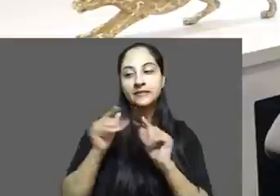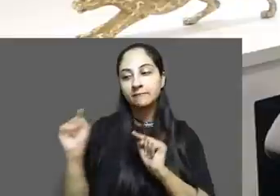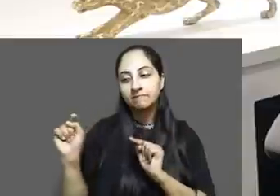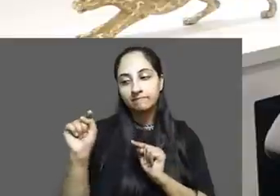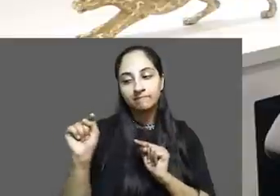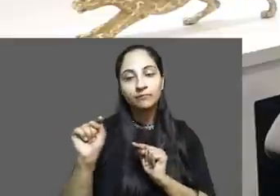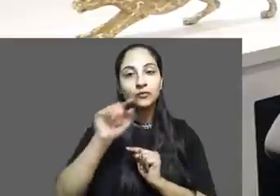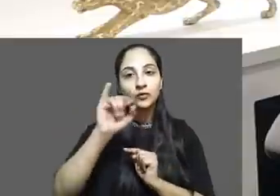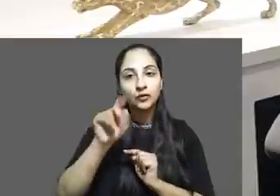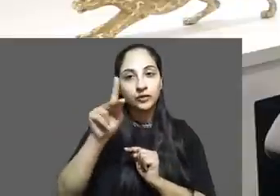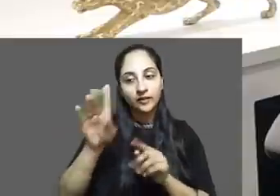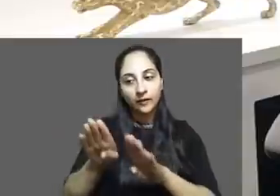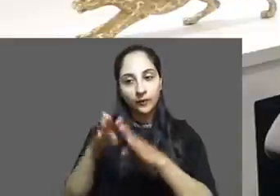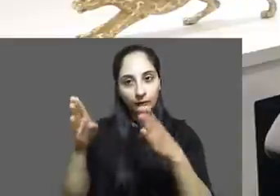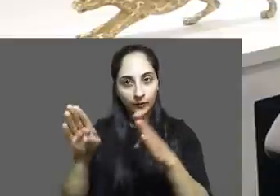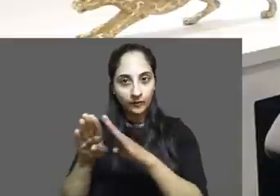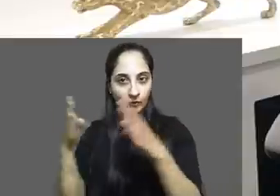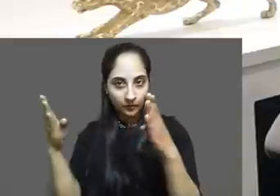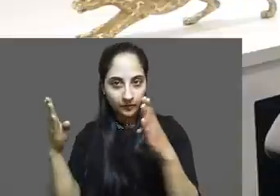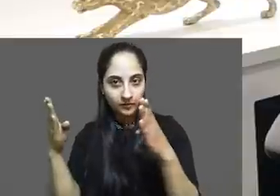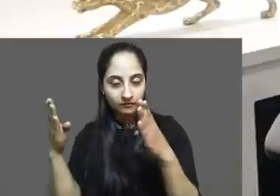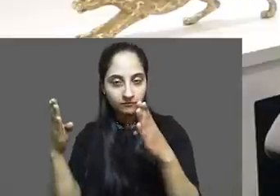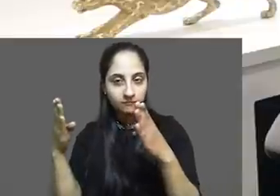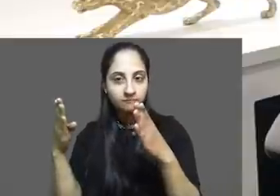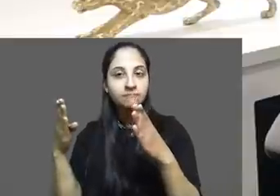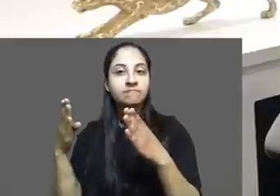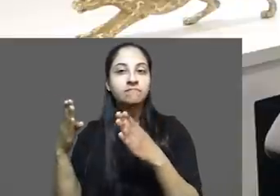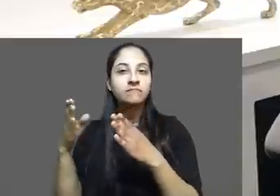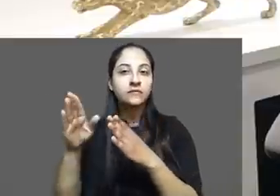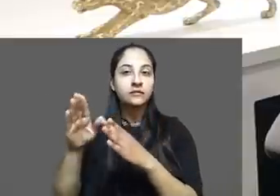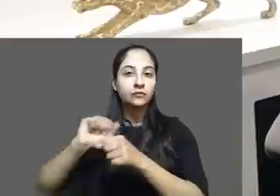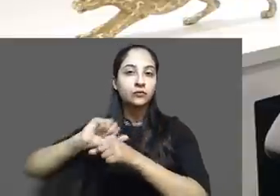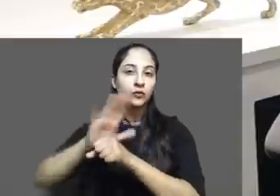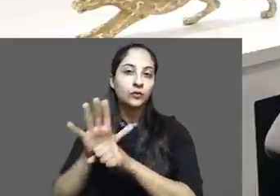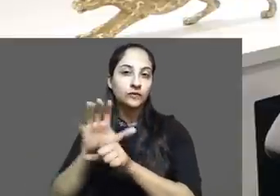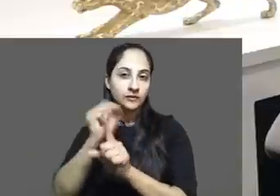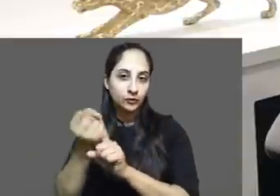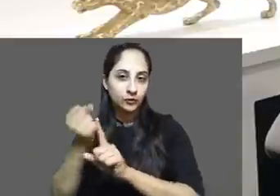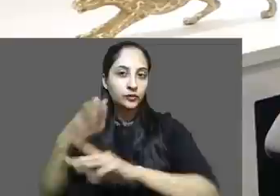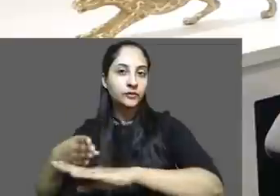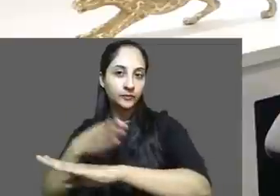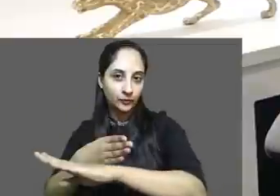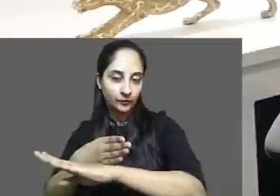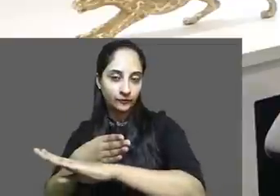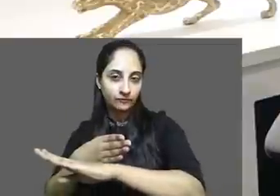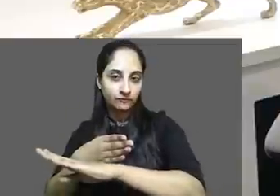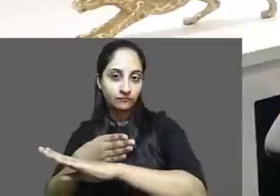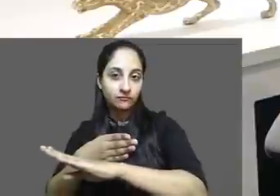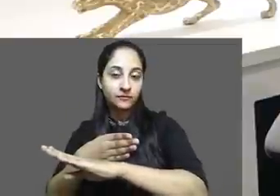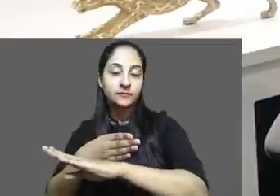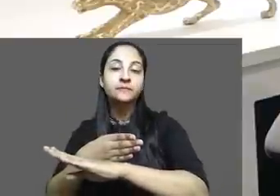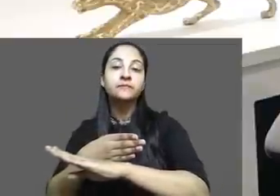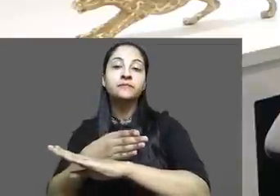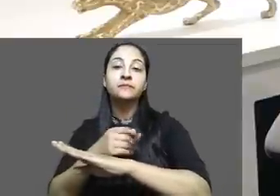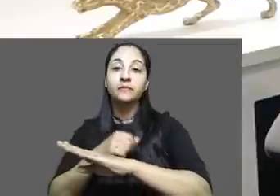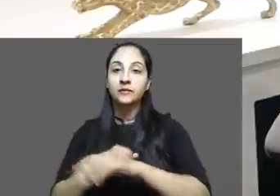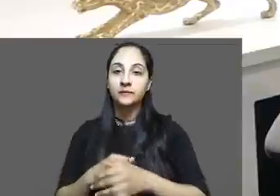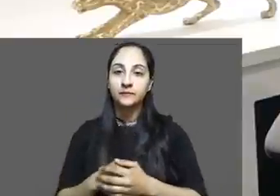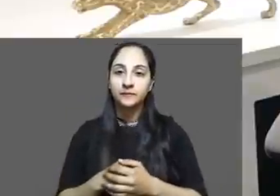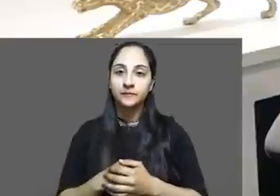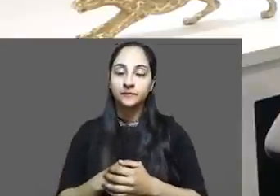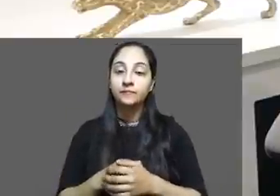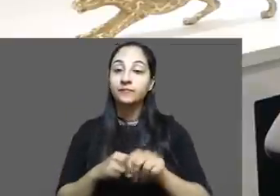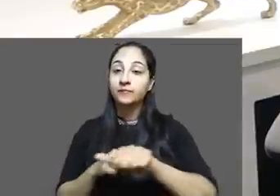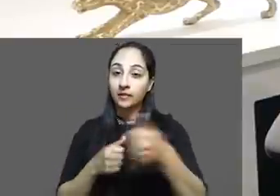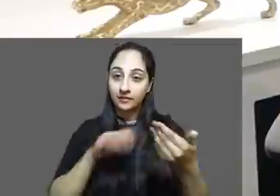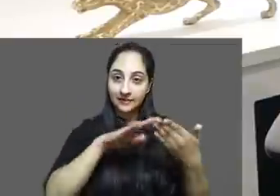on limited capacity basis in parts of the country where circumstances still permit. That still means that, of